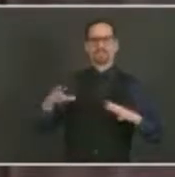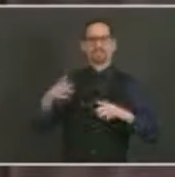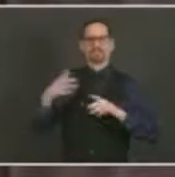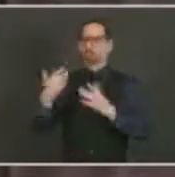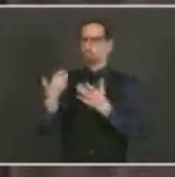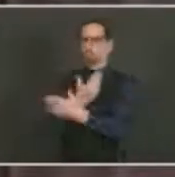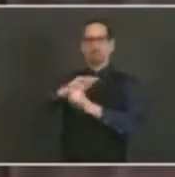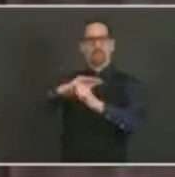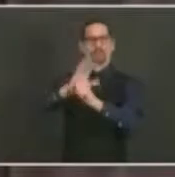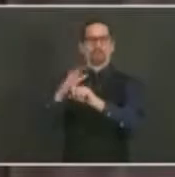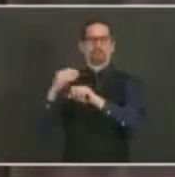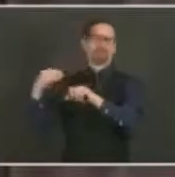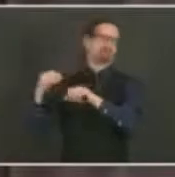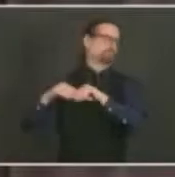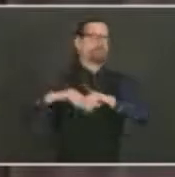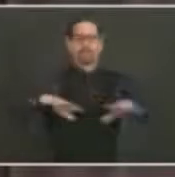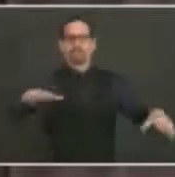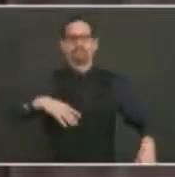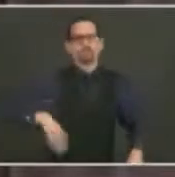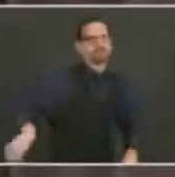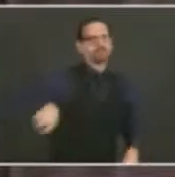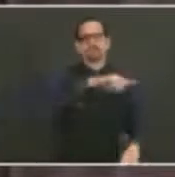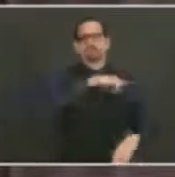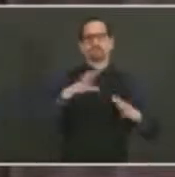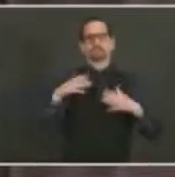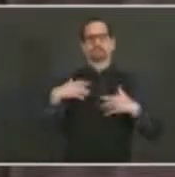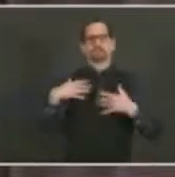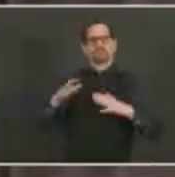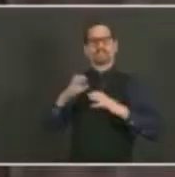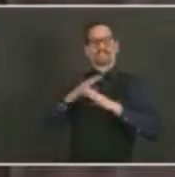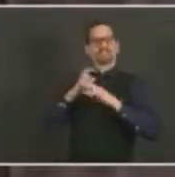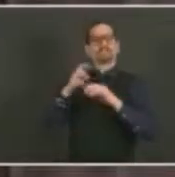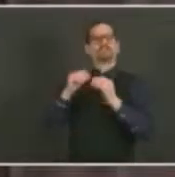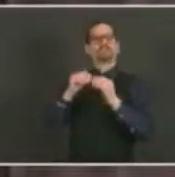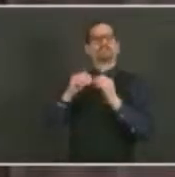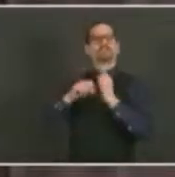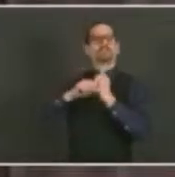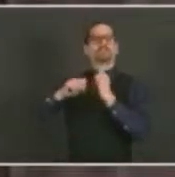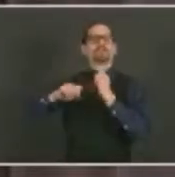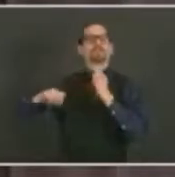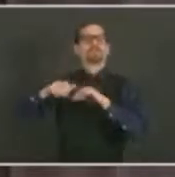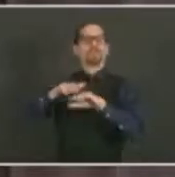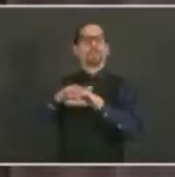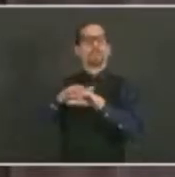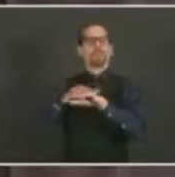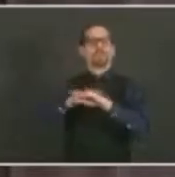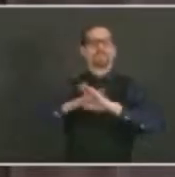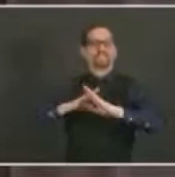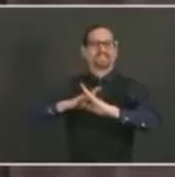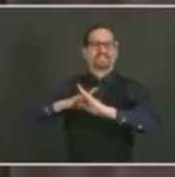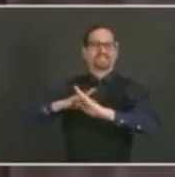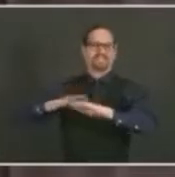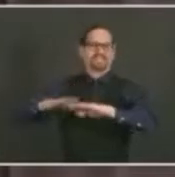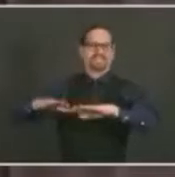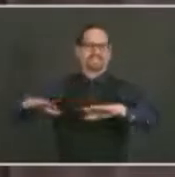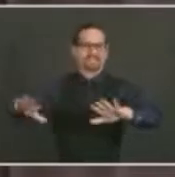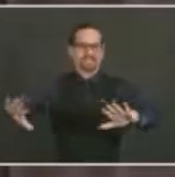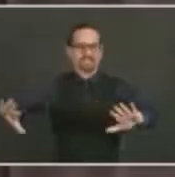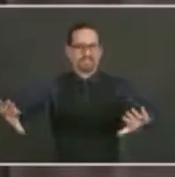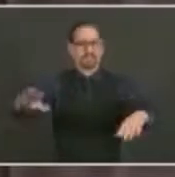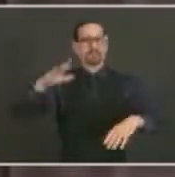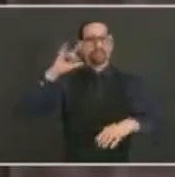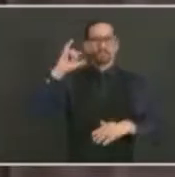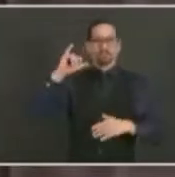time that passes between now and when these strains, these new variant strains, are actively spreading in Rhode